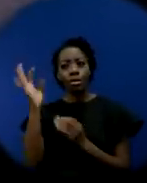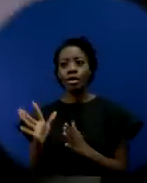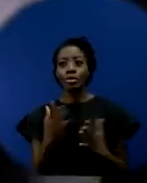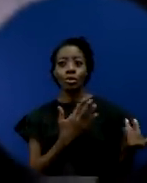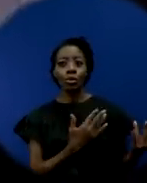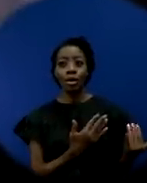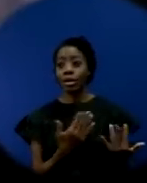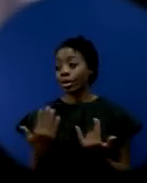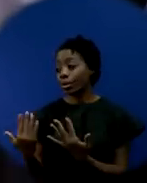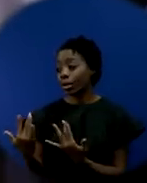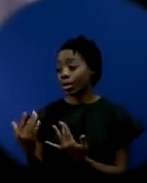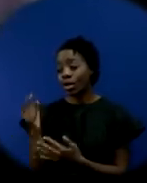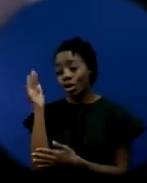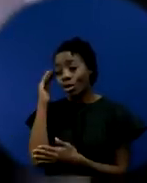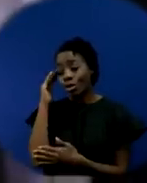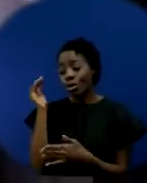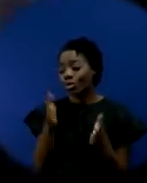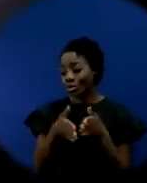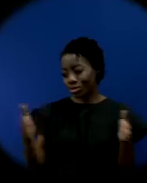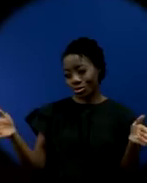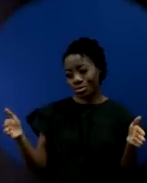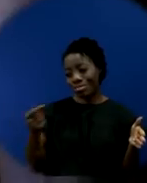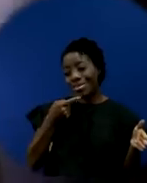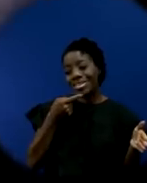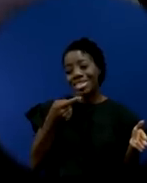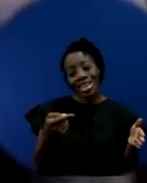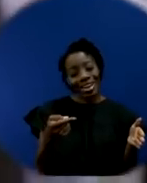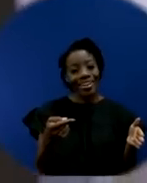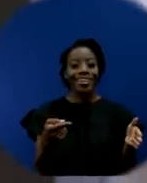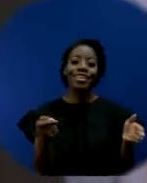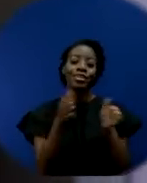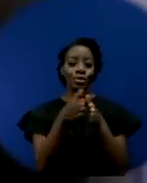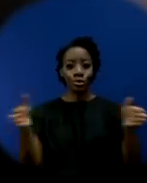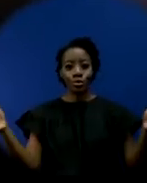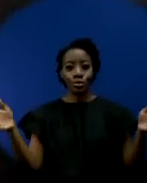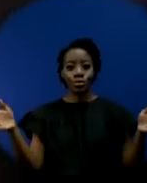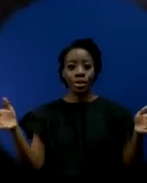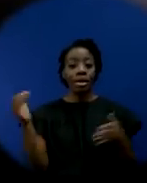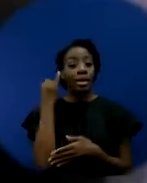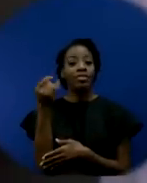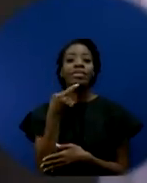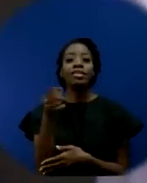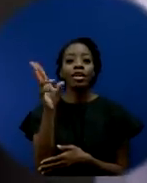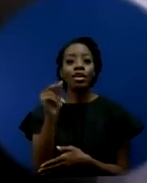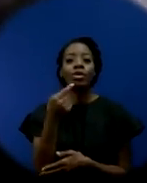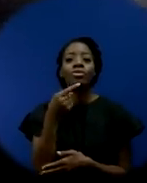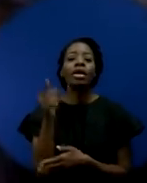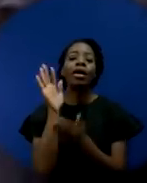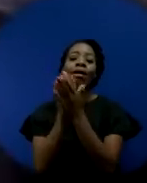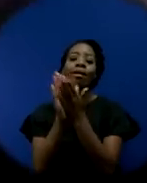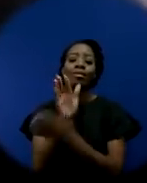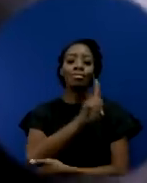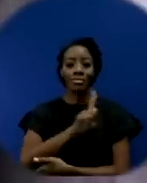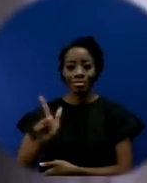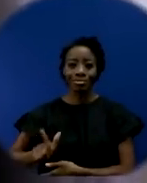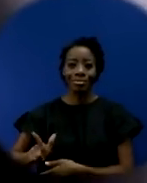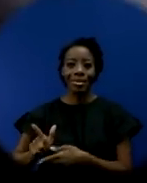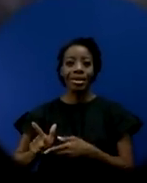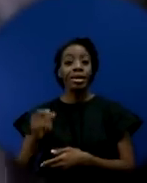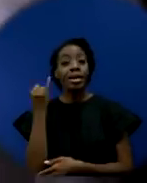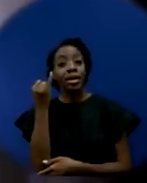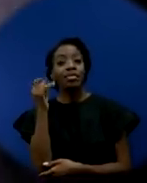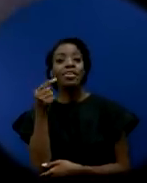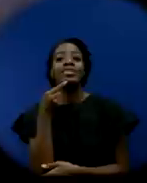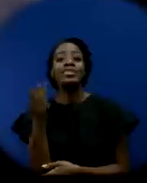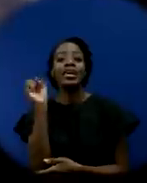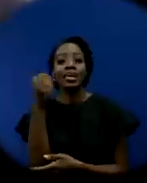you? You know there's room. He just told you there's room. If they say no, say praise the Lord. If they say yes, say